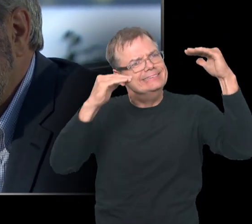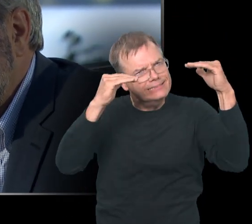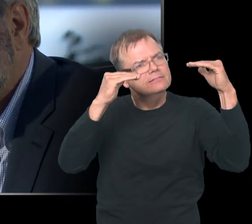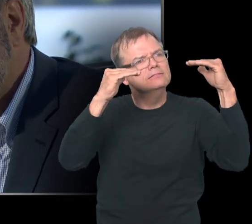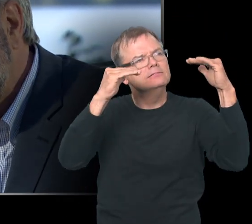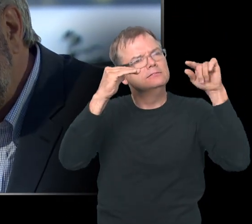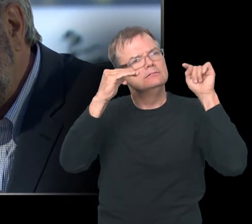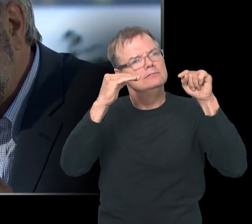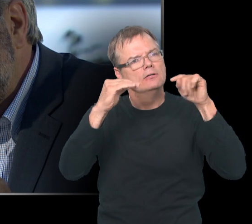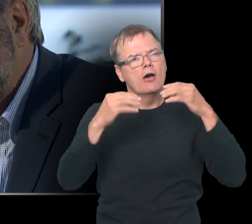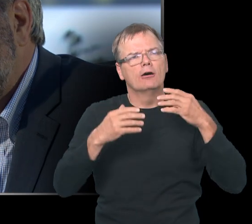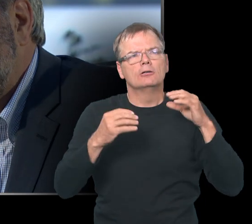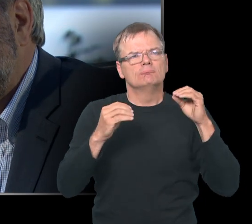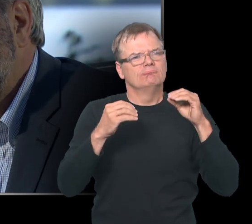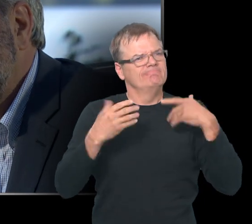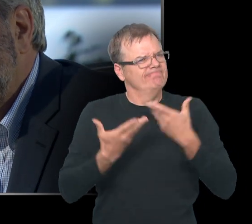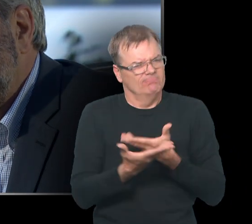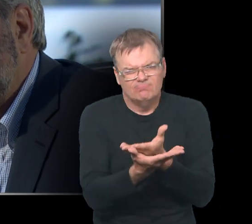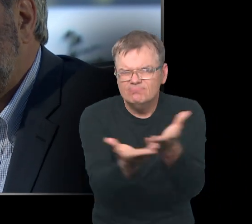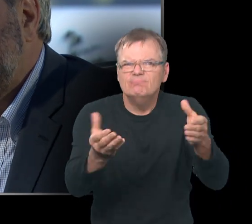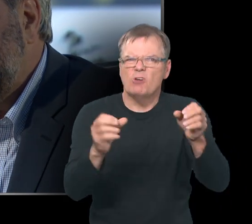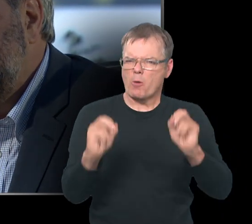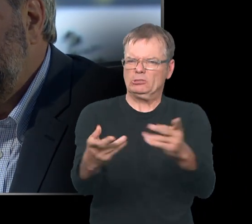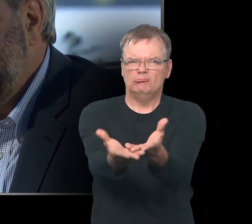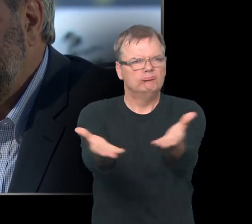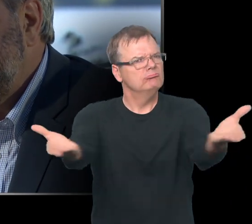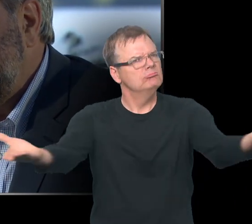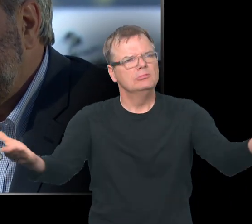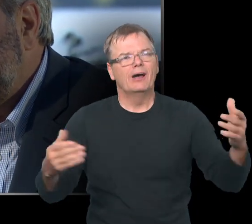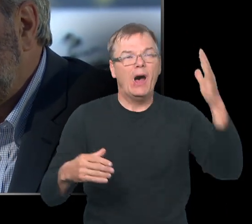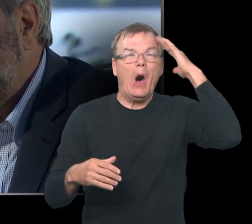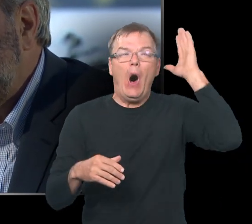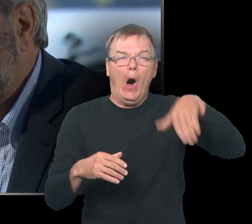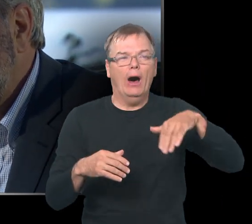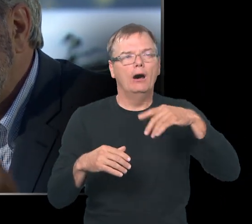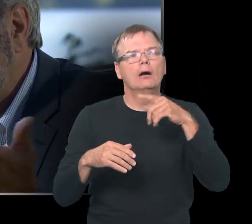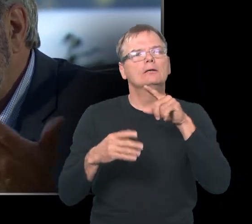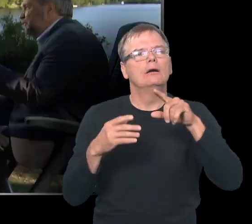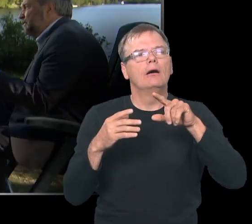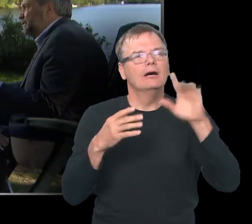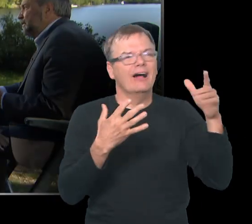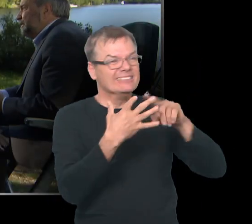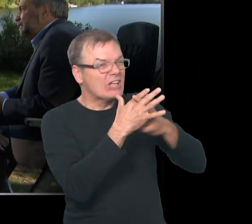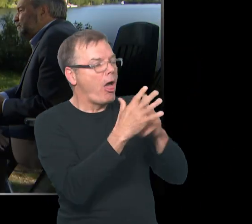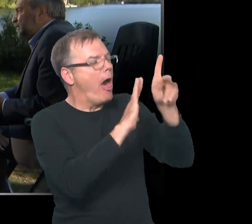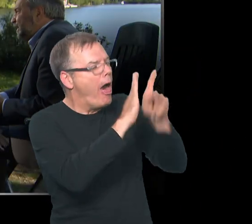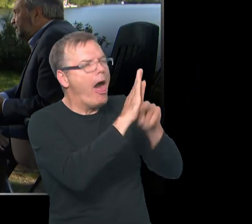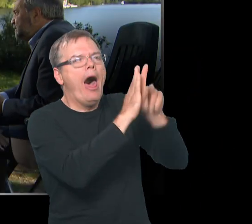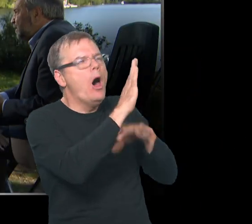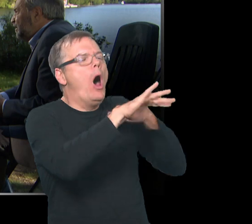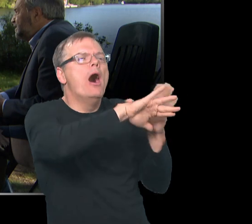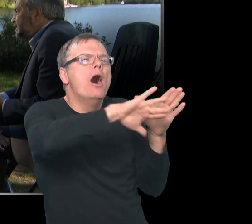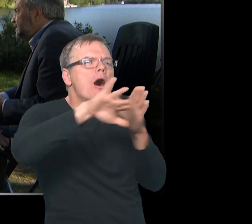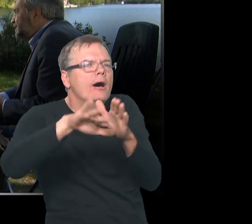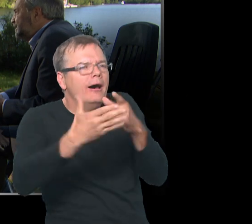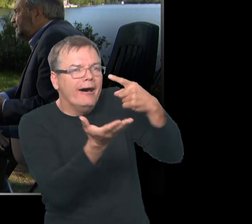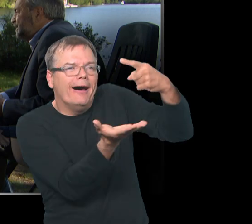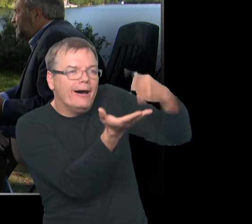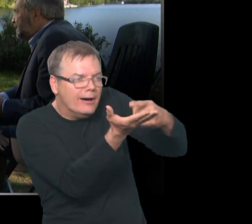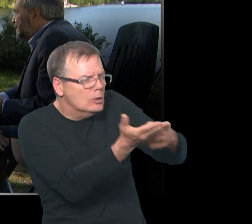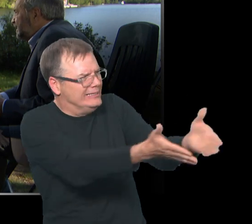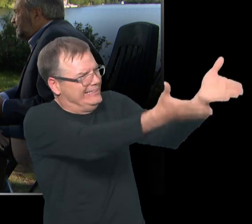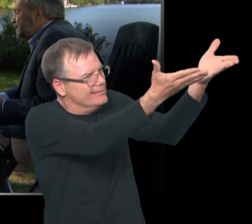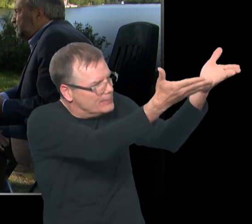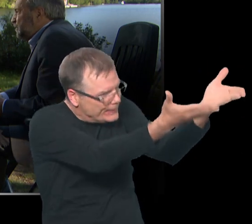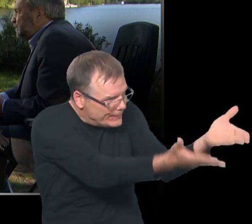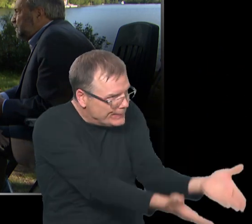create opportunities, start taking care of public protection, not let companies inspect their own railways. You're drifting into policy. Well, the question policy is about you, and